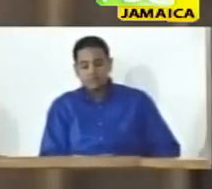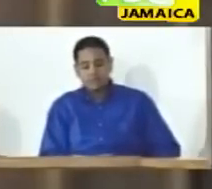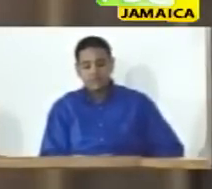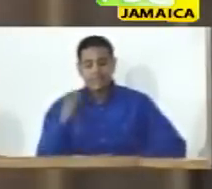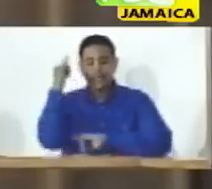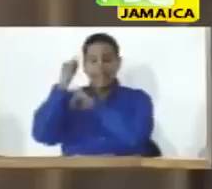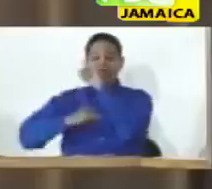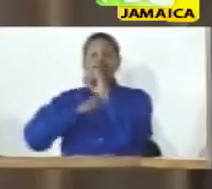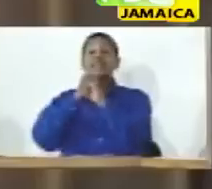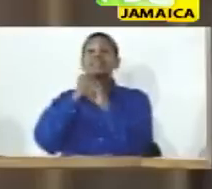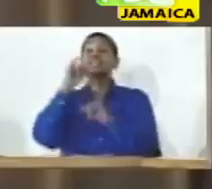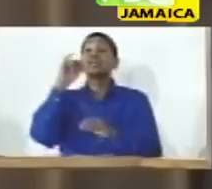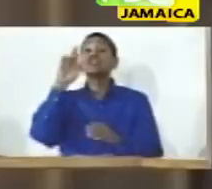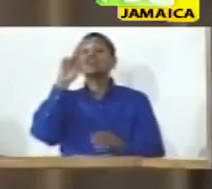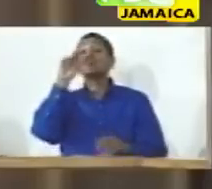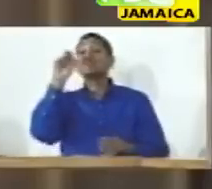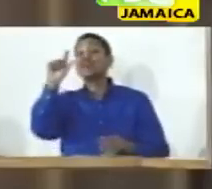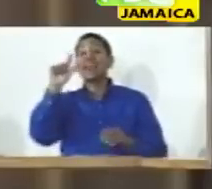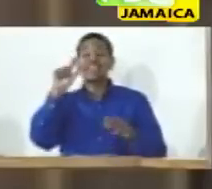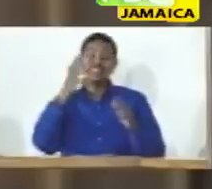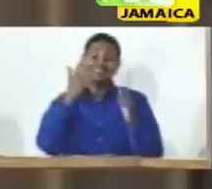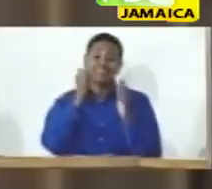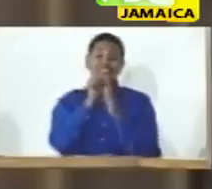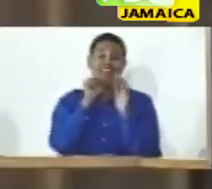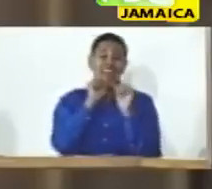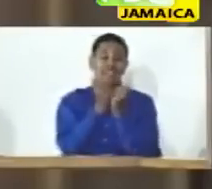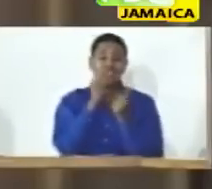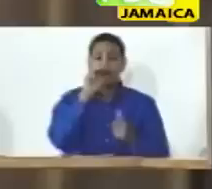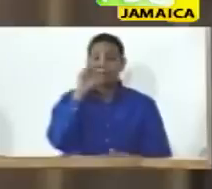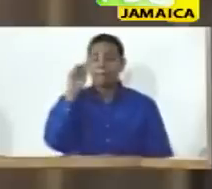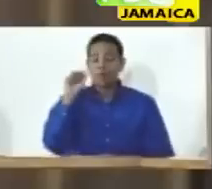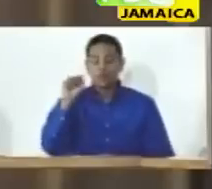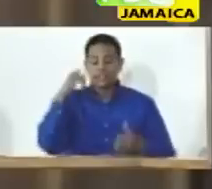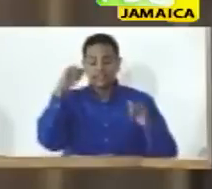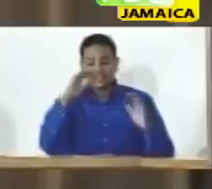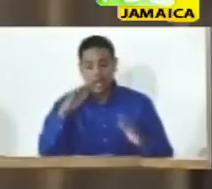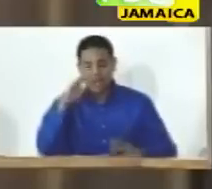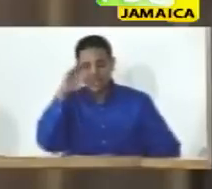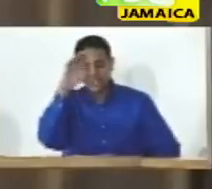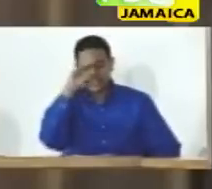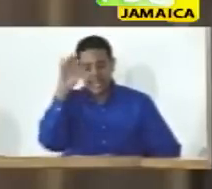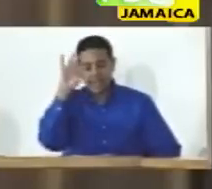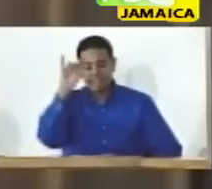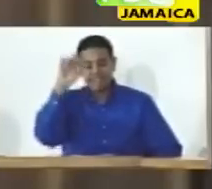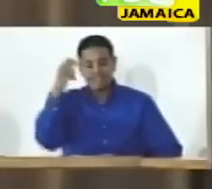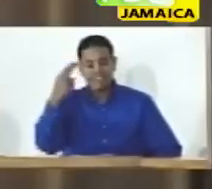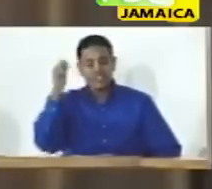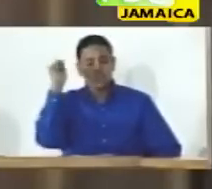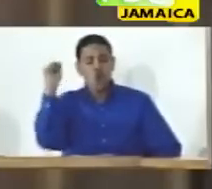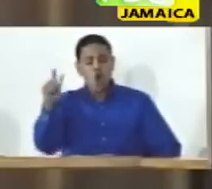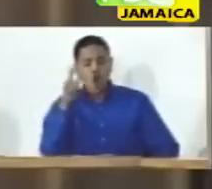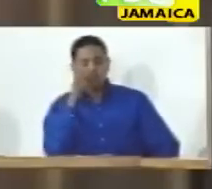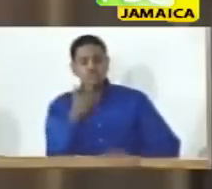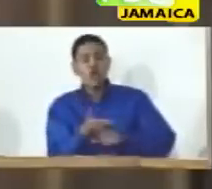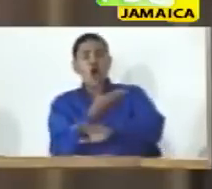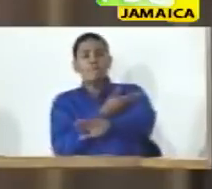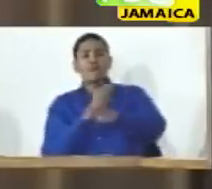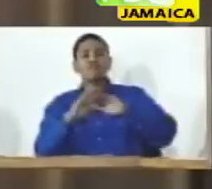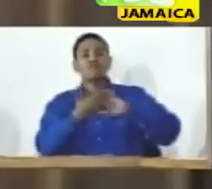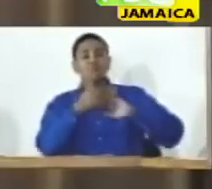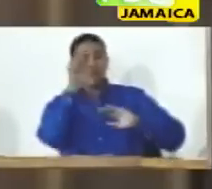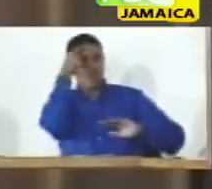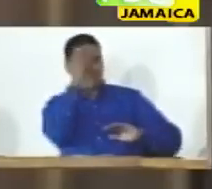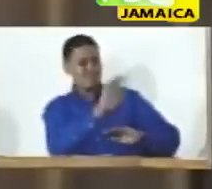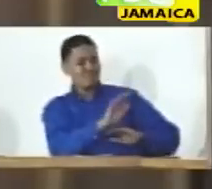International rating agencies, Moody's, Standard & Poor's, and Fitch, have all recently upgraded the government of